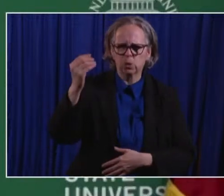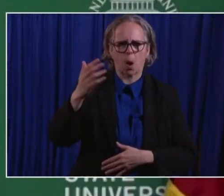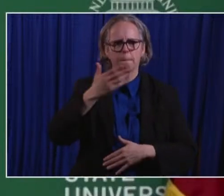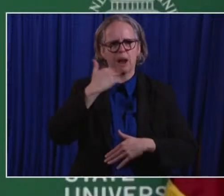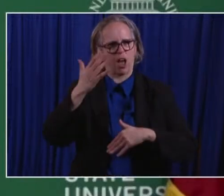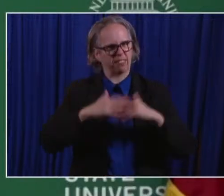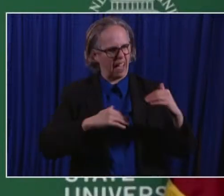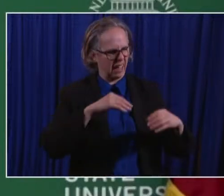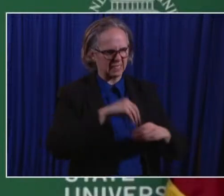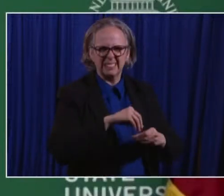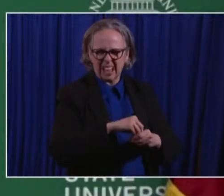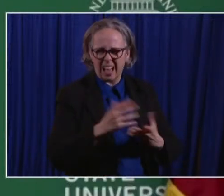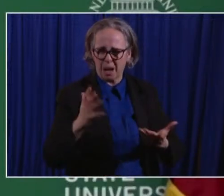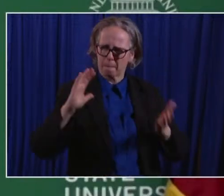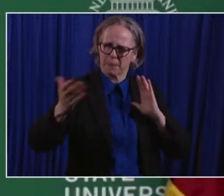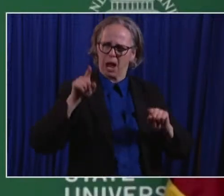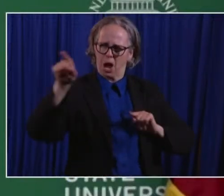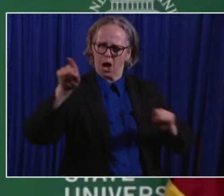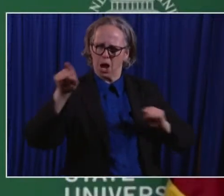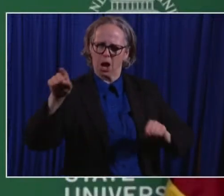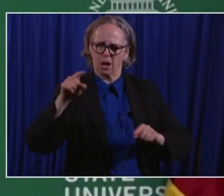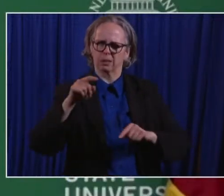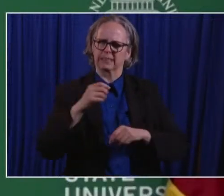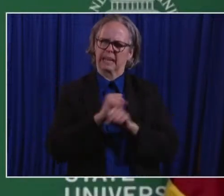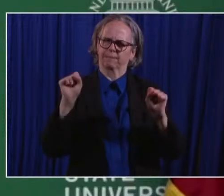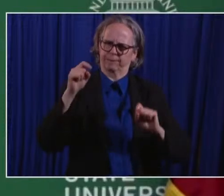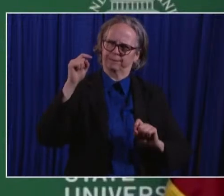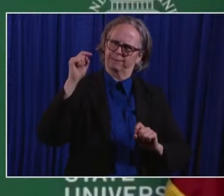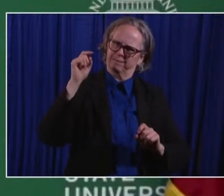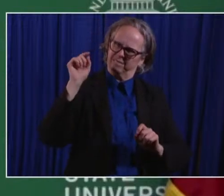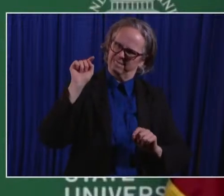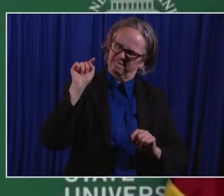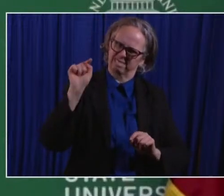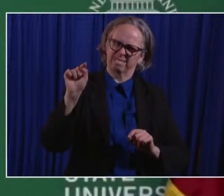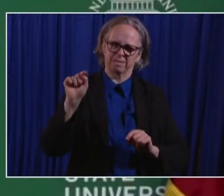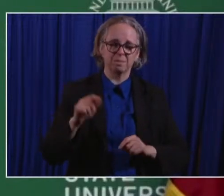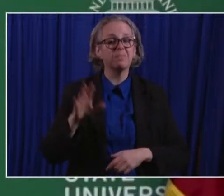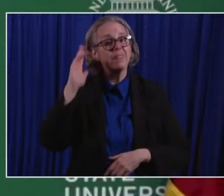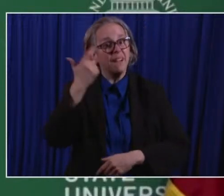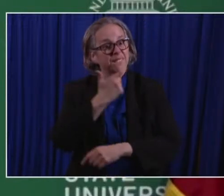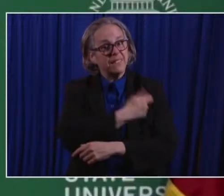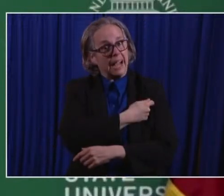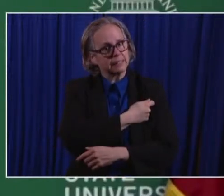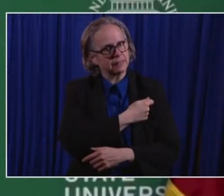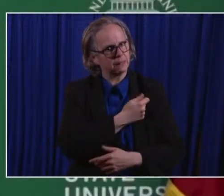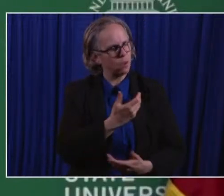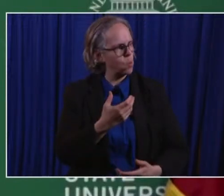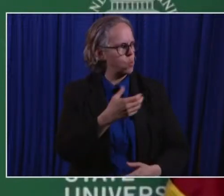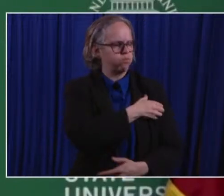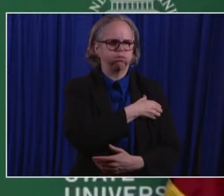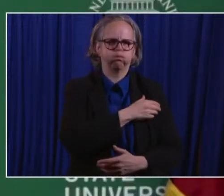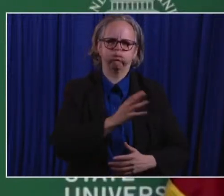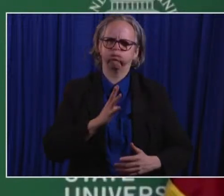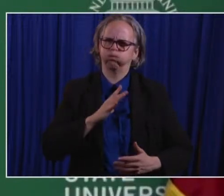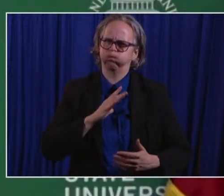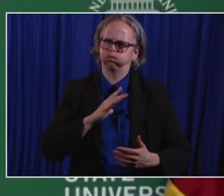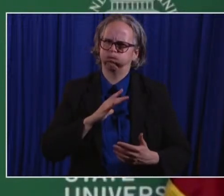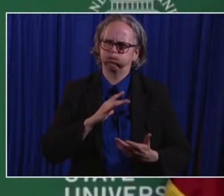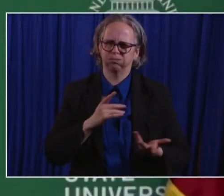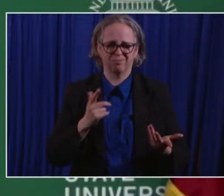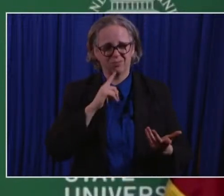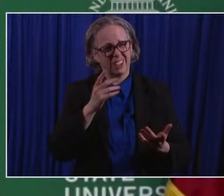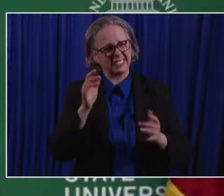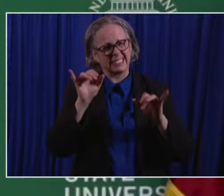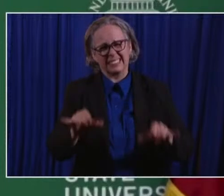better than inside. And the vaccine is powerful. Those are kind of the basic things. I think if